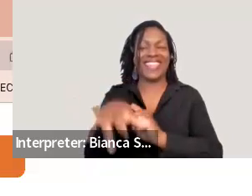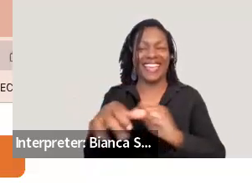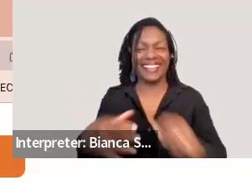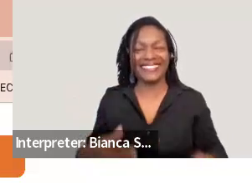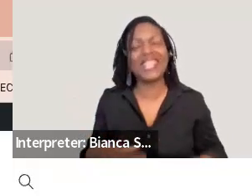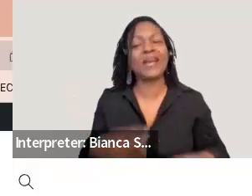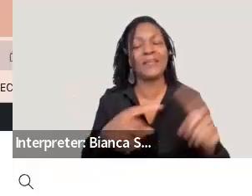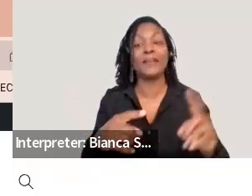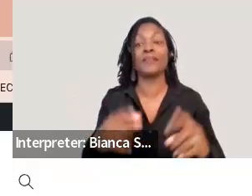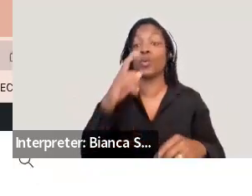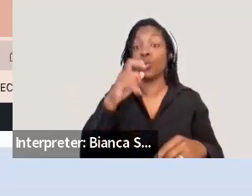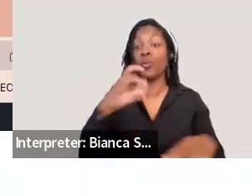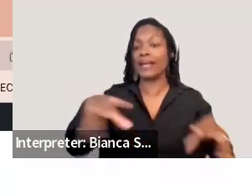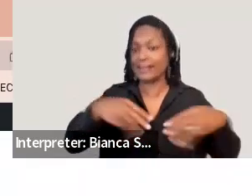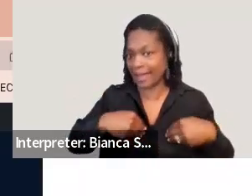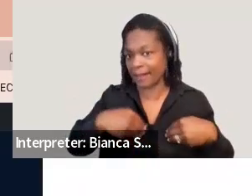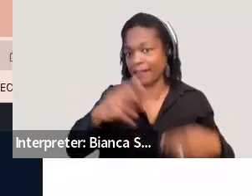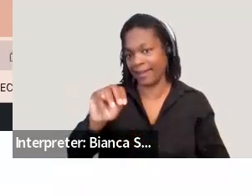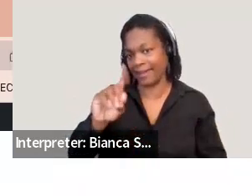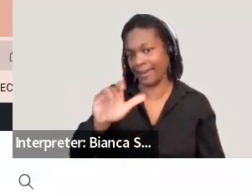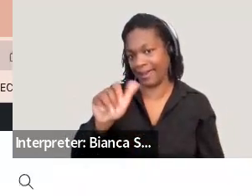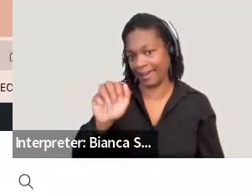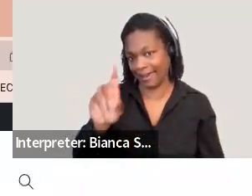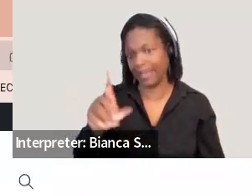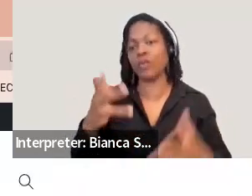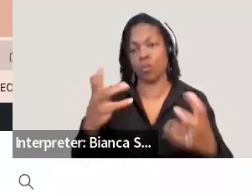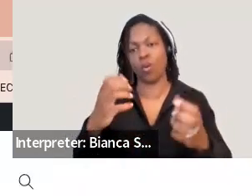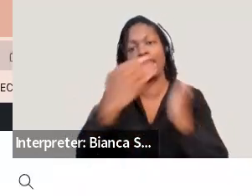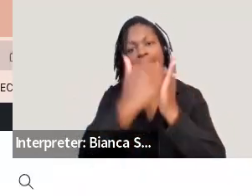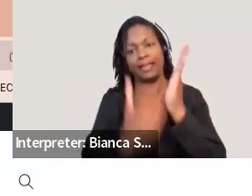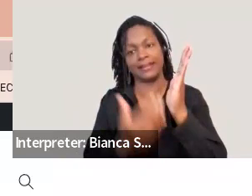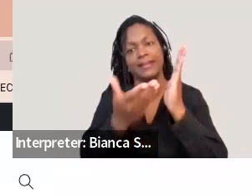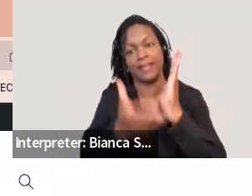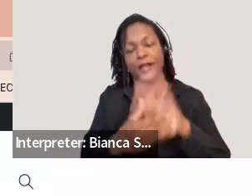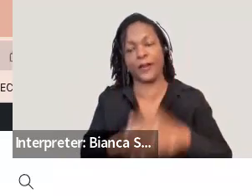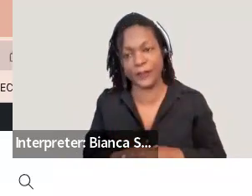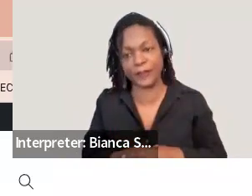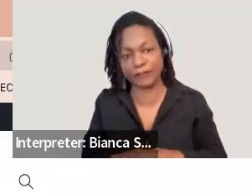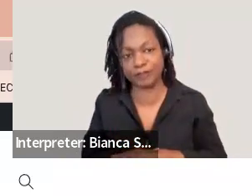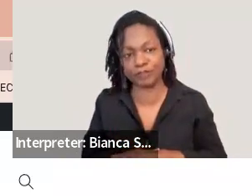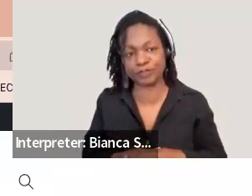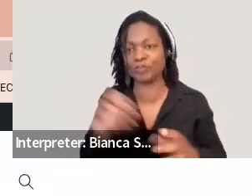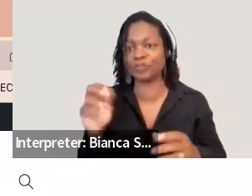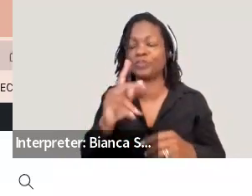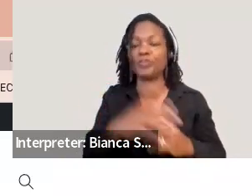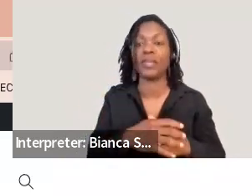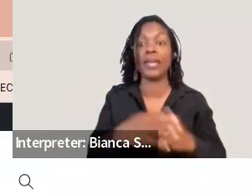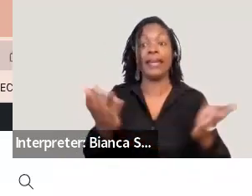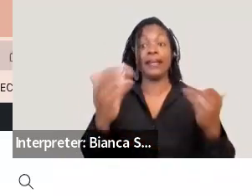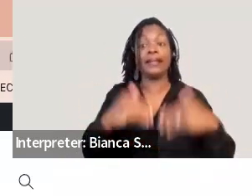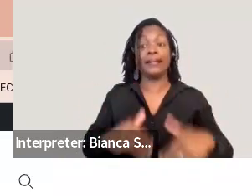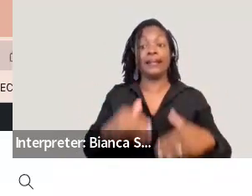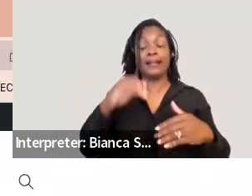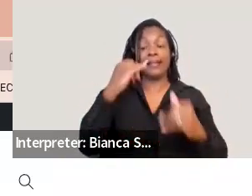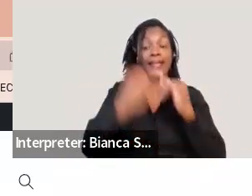accept Medicaid. Mm-hmm. Okay. So last but not least is our podcast. I briefly